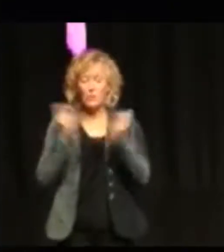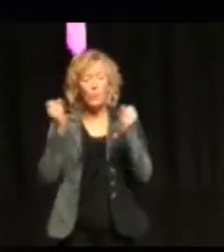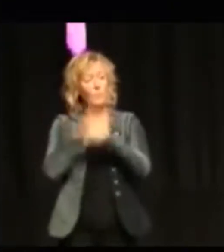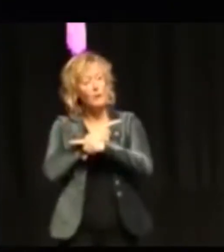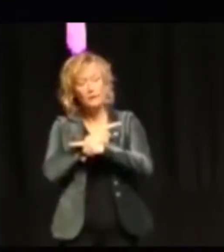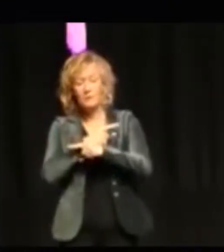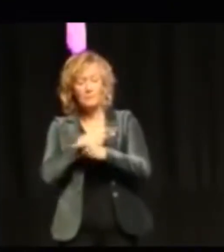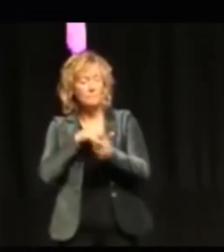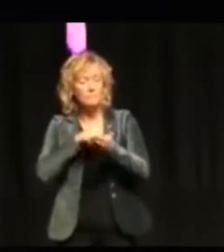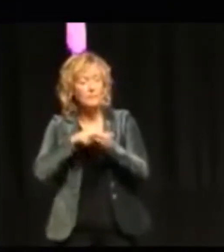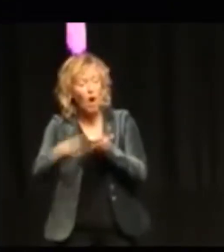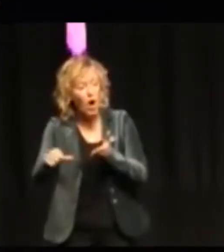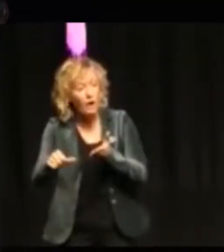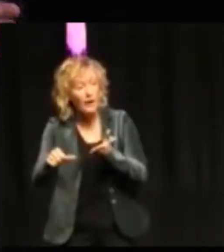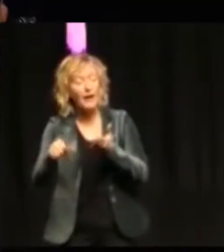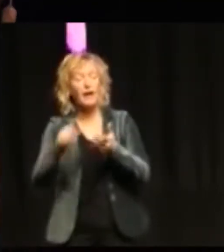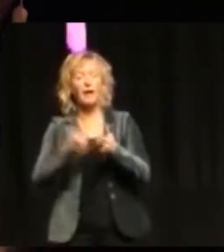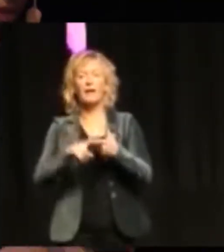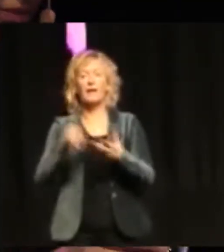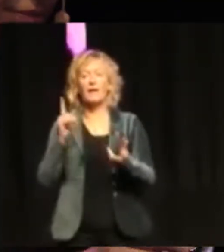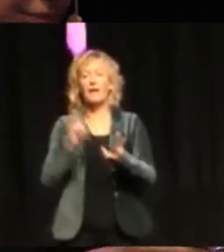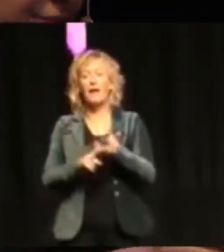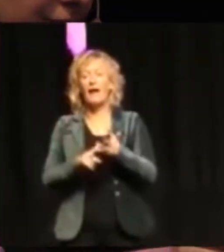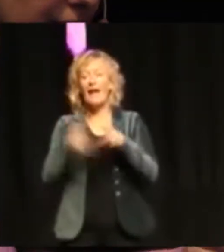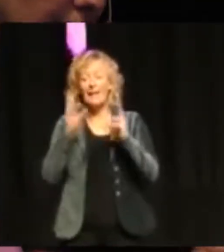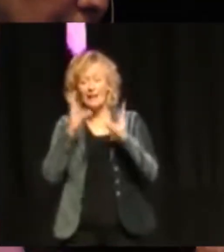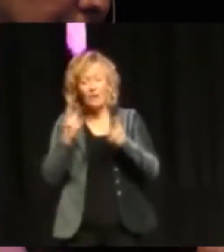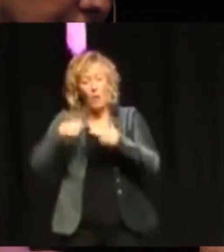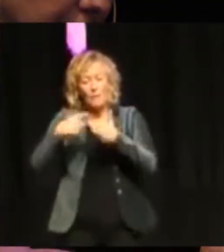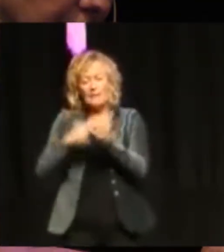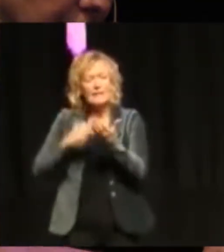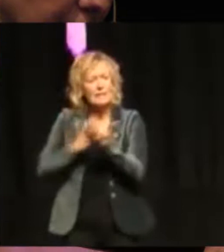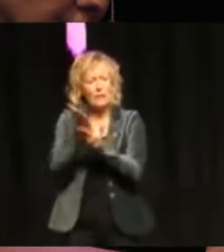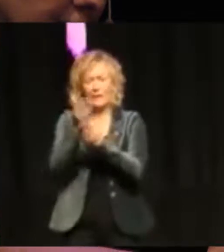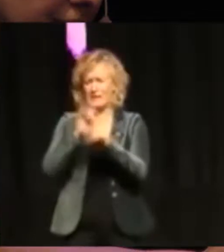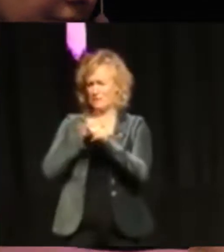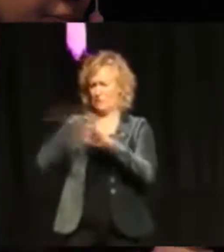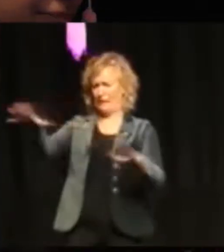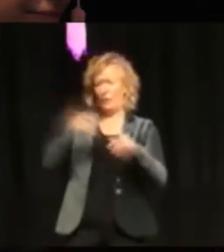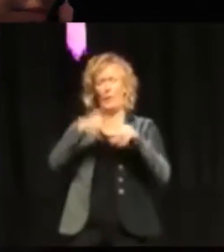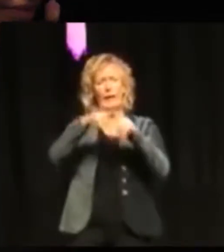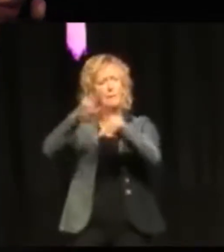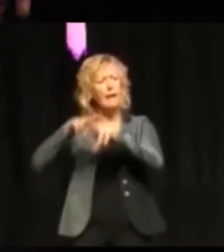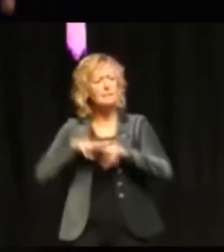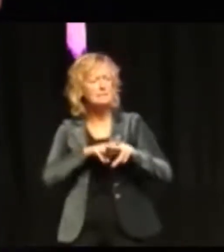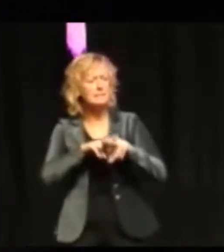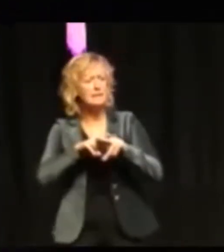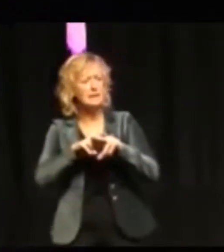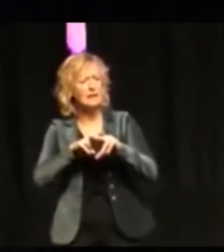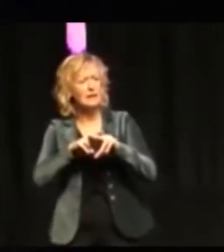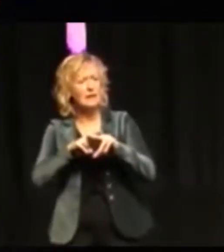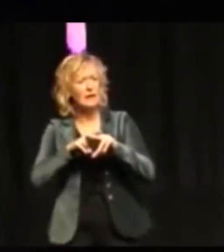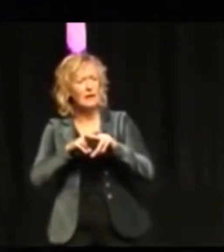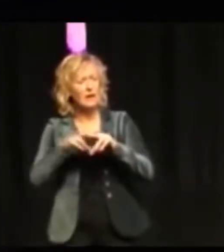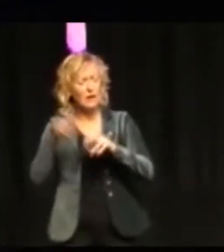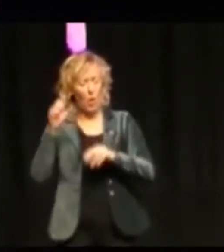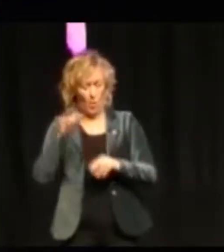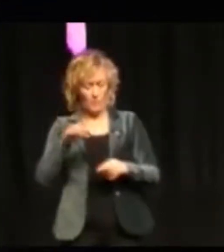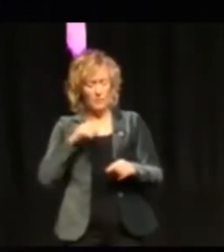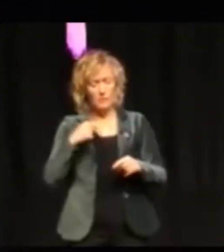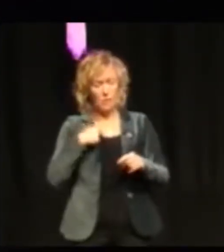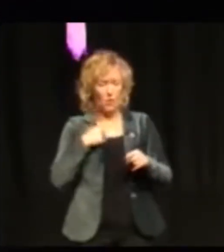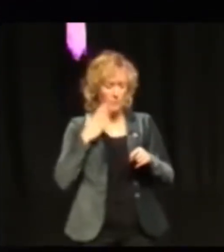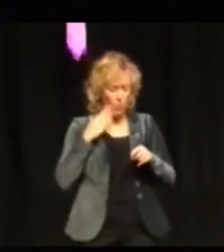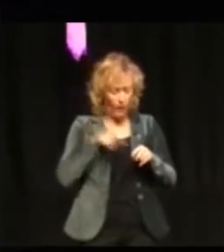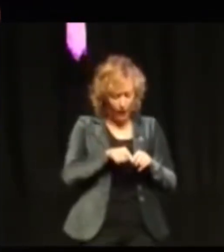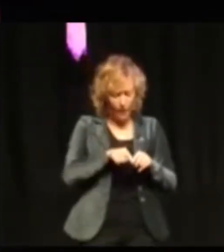is there discrimination? Or is it too geographically spread out? Because if I'm having a baby here and